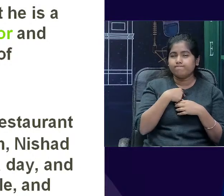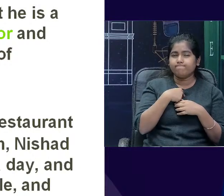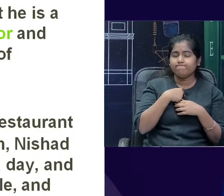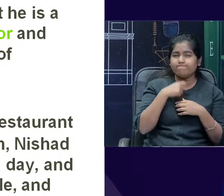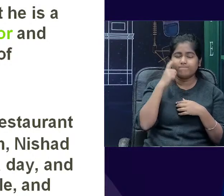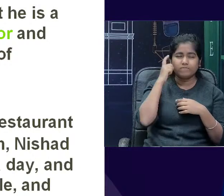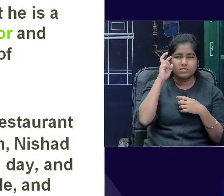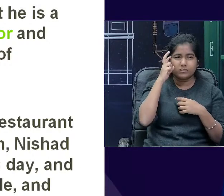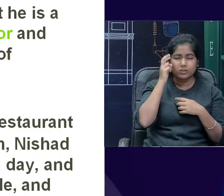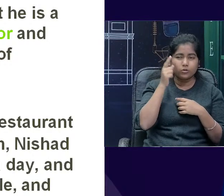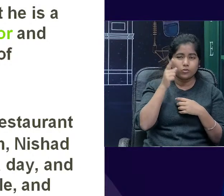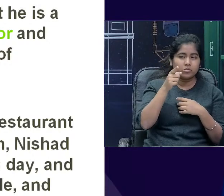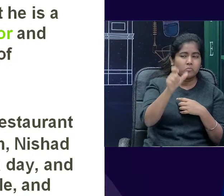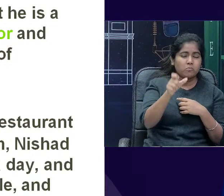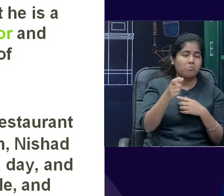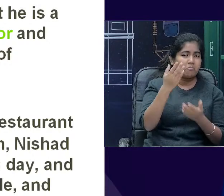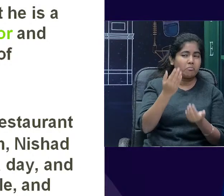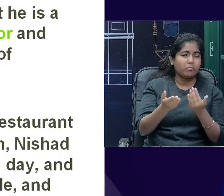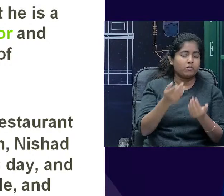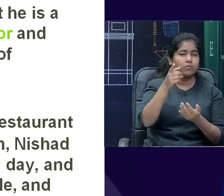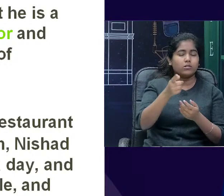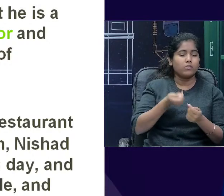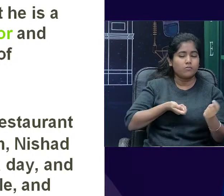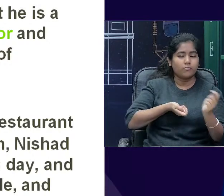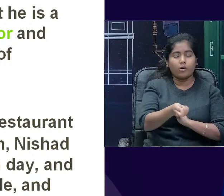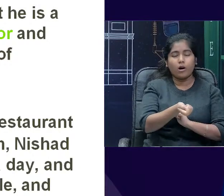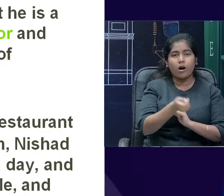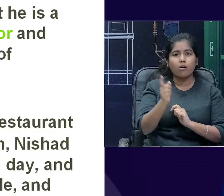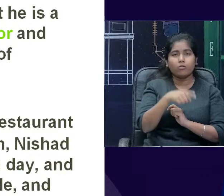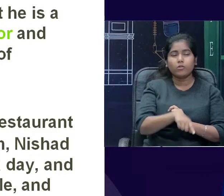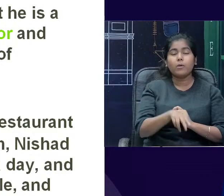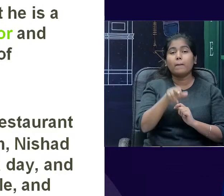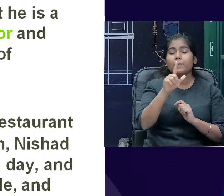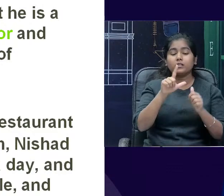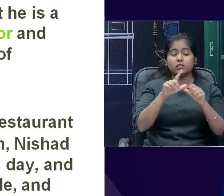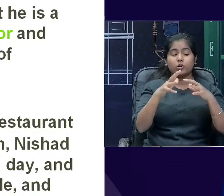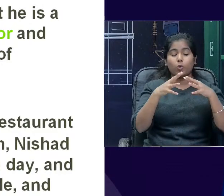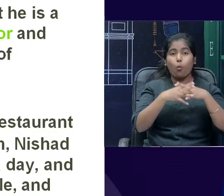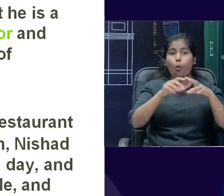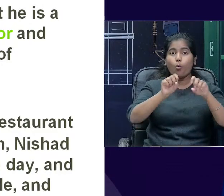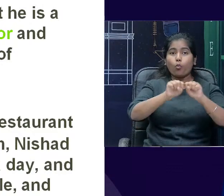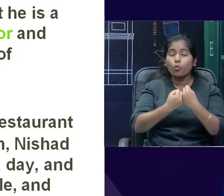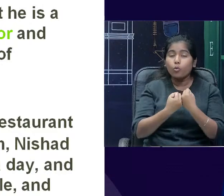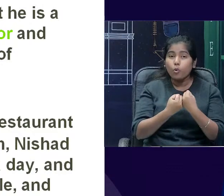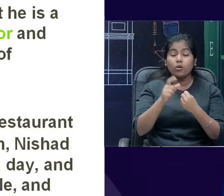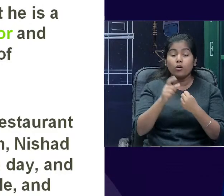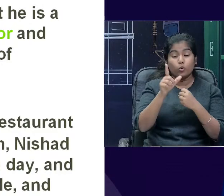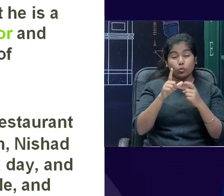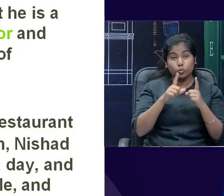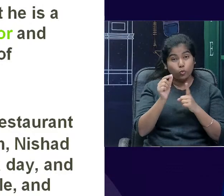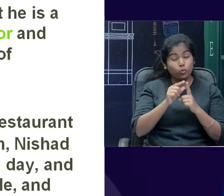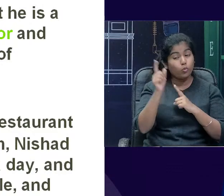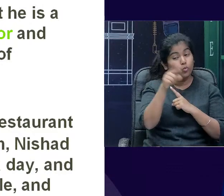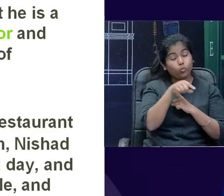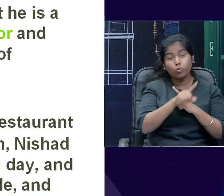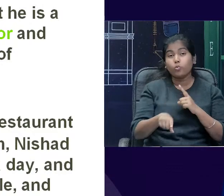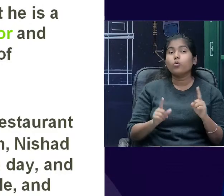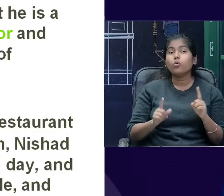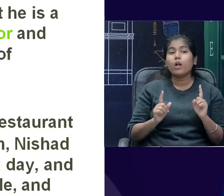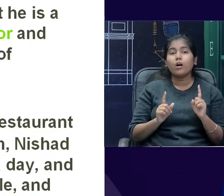means a criminal, a person who is a lawbreaker, means doing acts beyond the